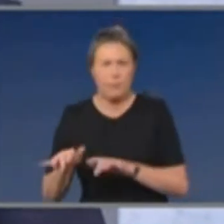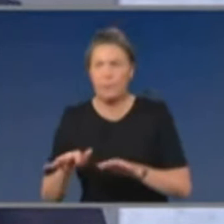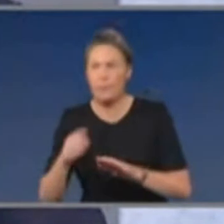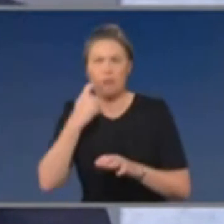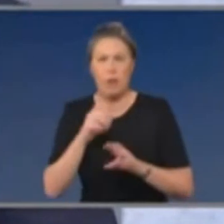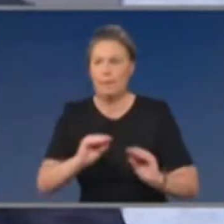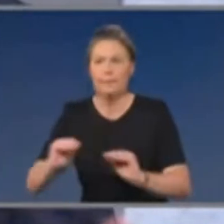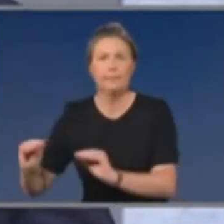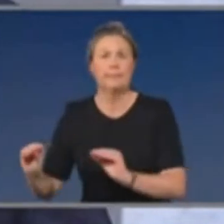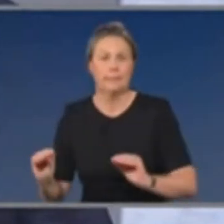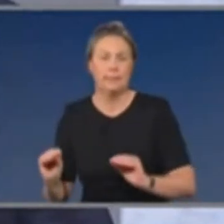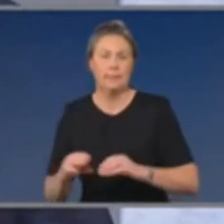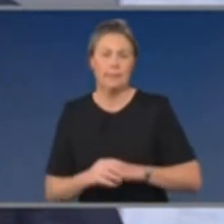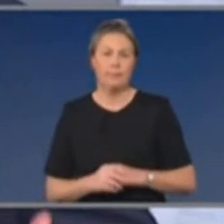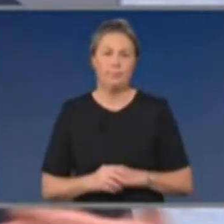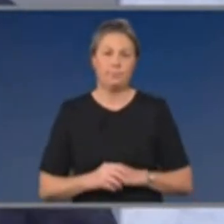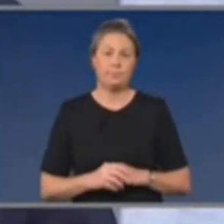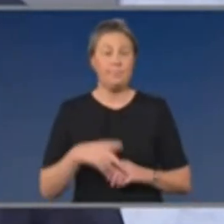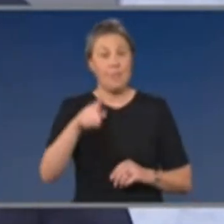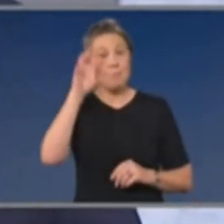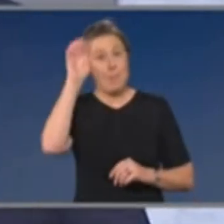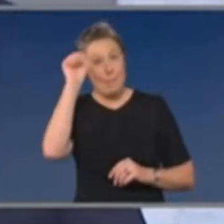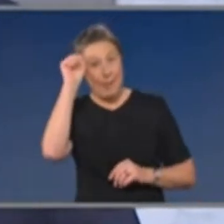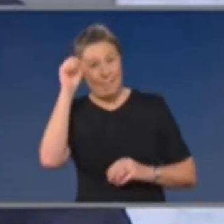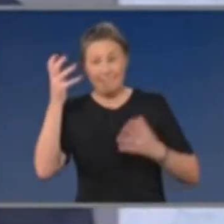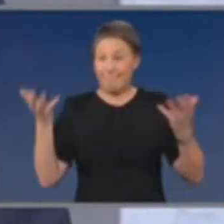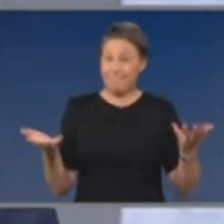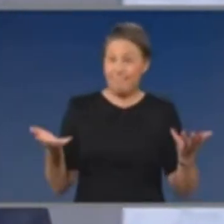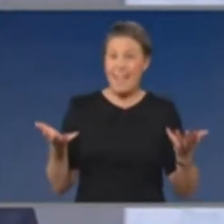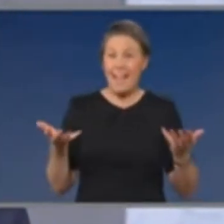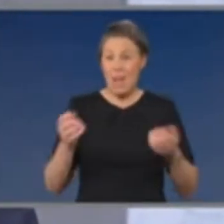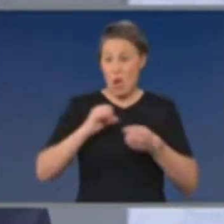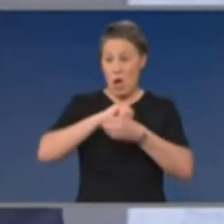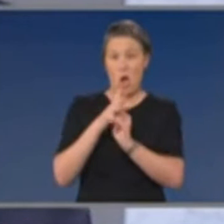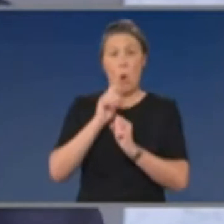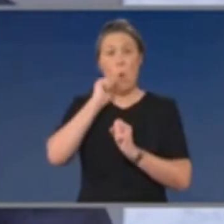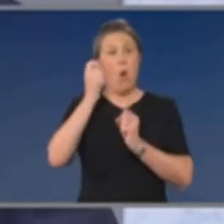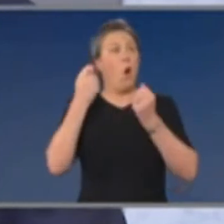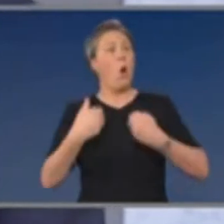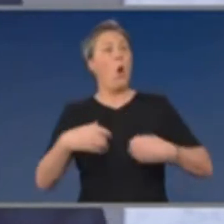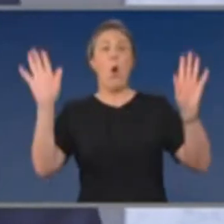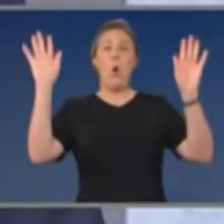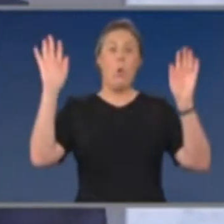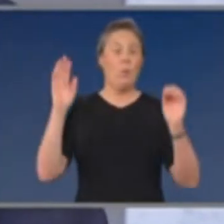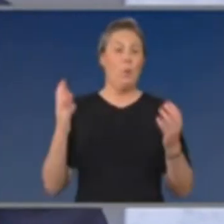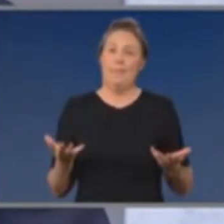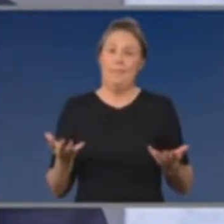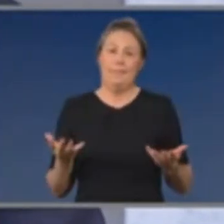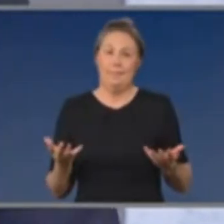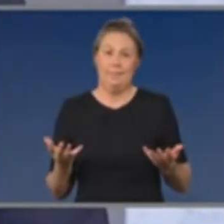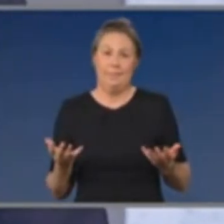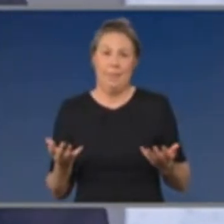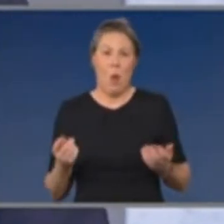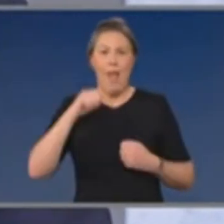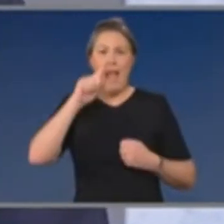best protection against the virus, to live with the virus, to live alongside the virus, and to open up your economy. You don't protect your economy